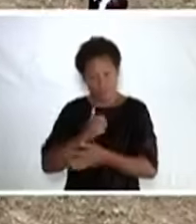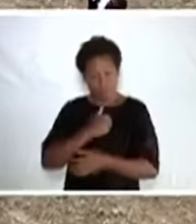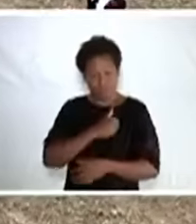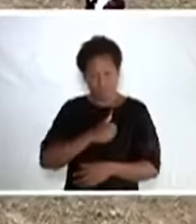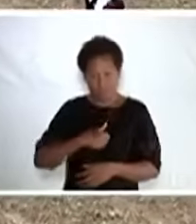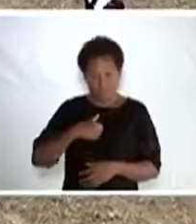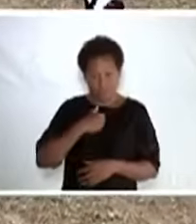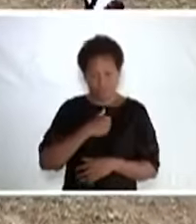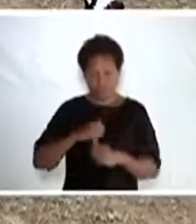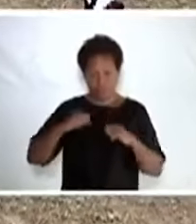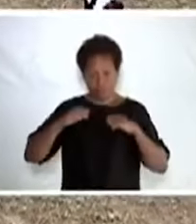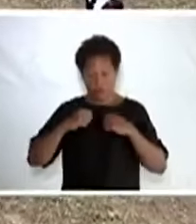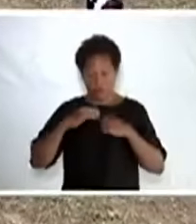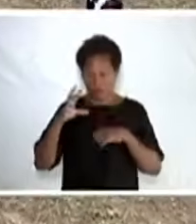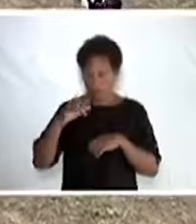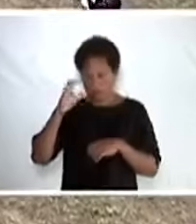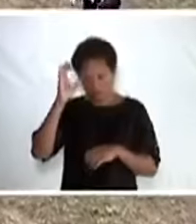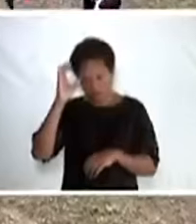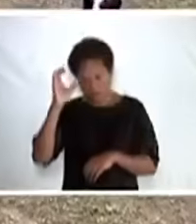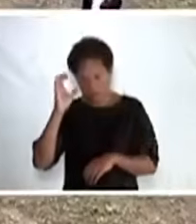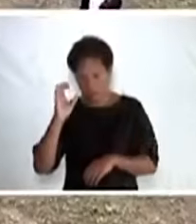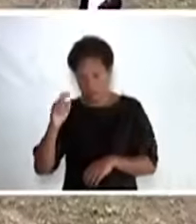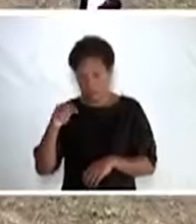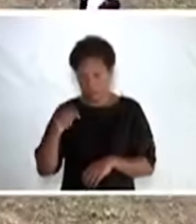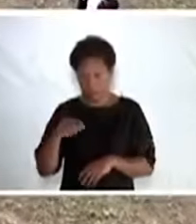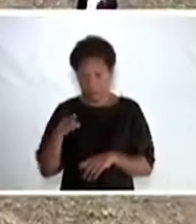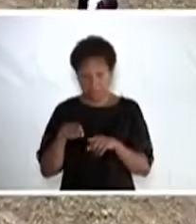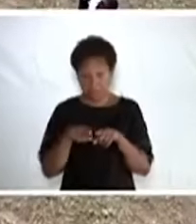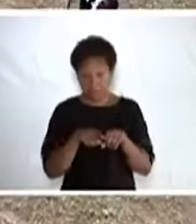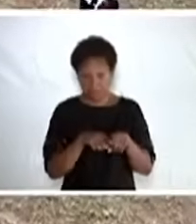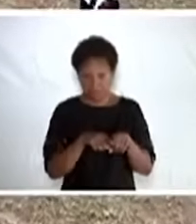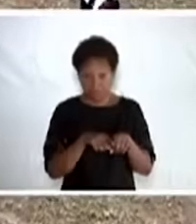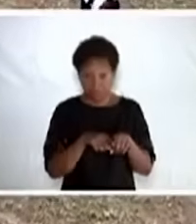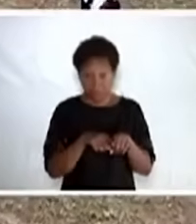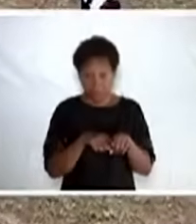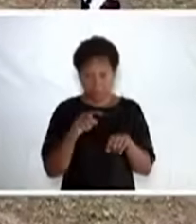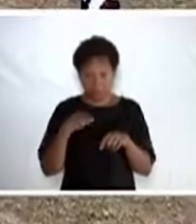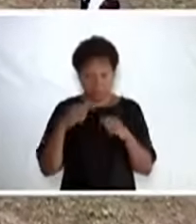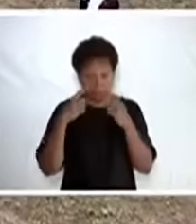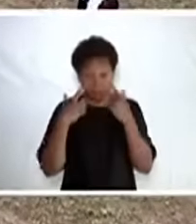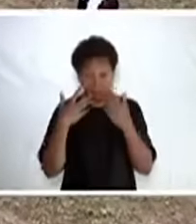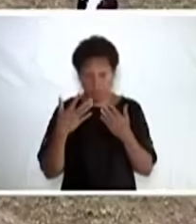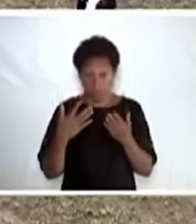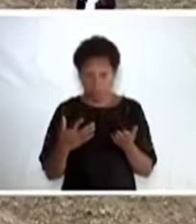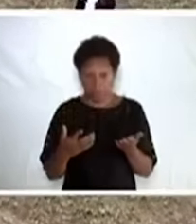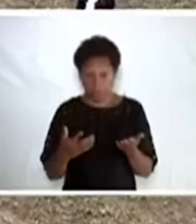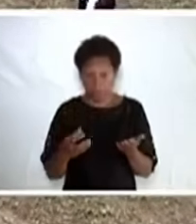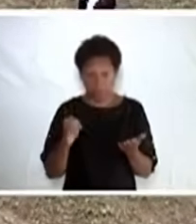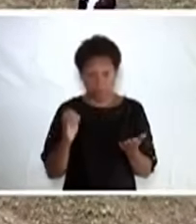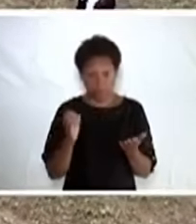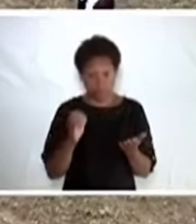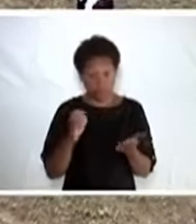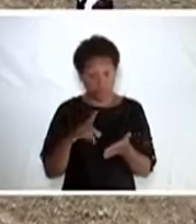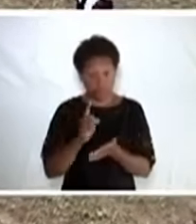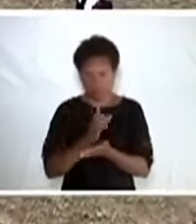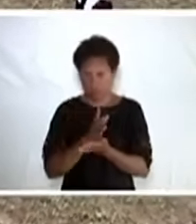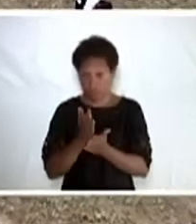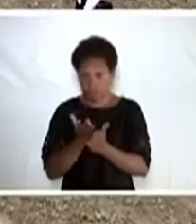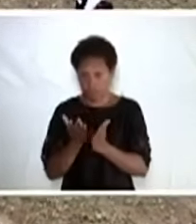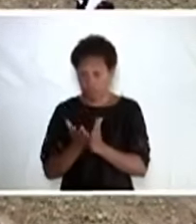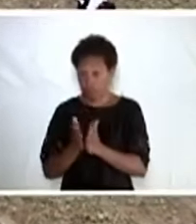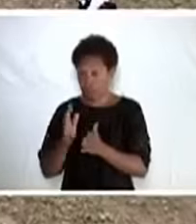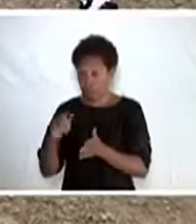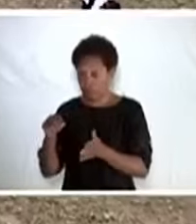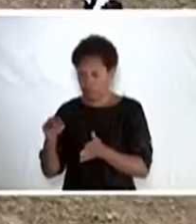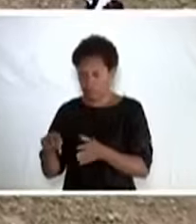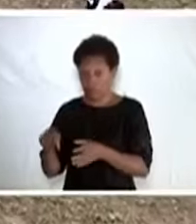nanda banua nanda limitaga na nanda banua kena bale menangai matana takina na ikautiko ni kena maro teti